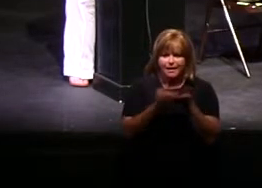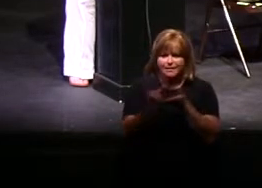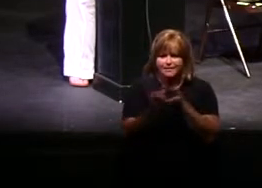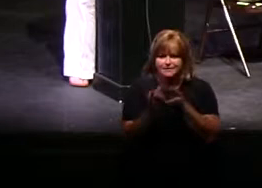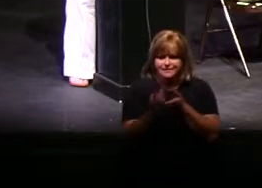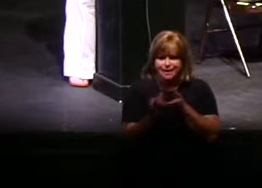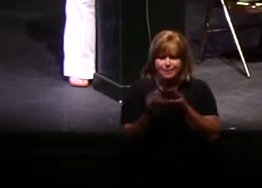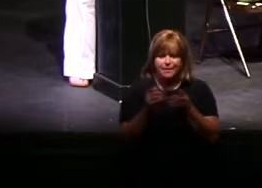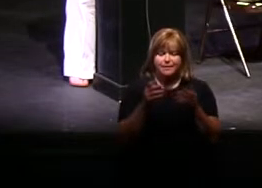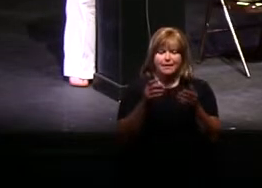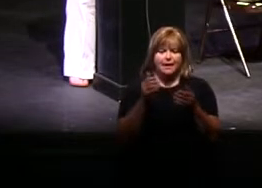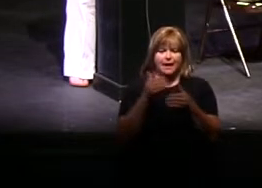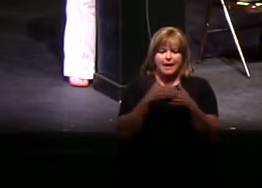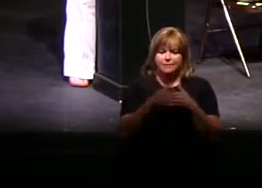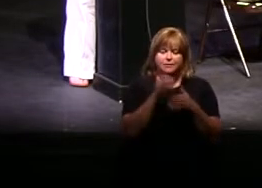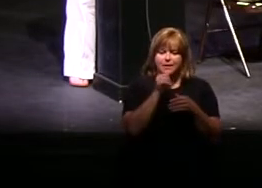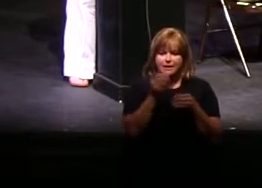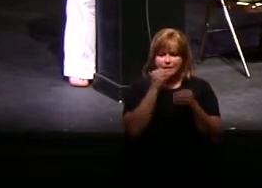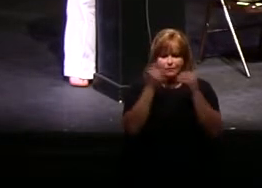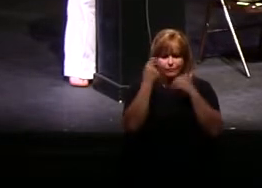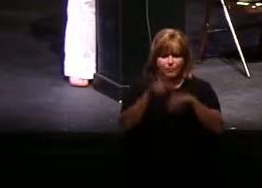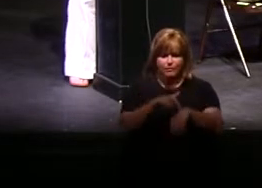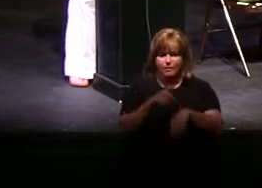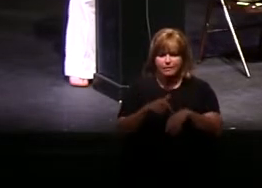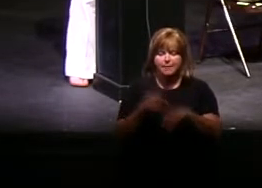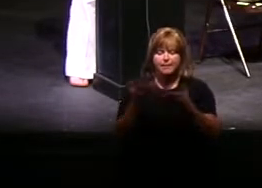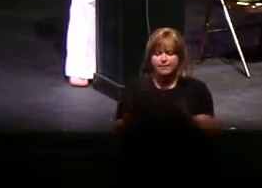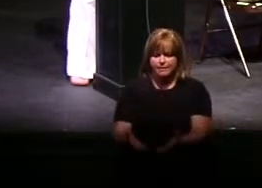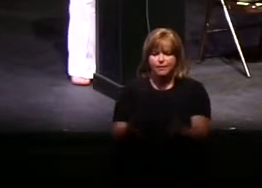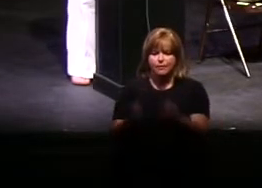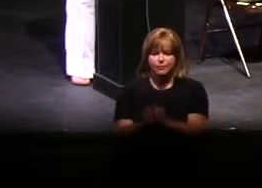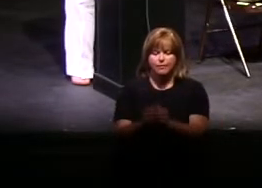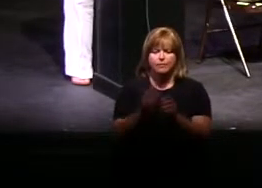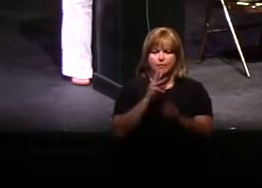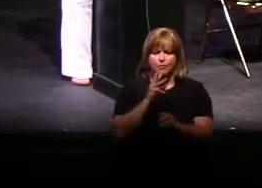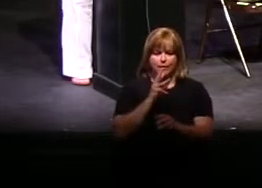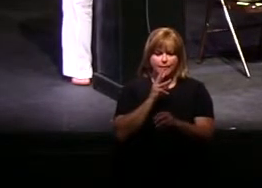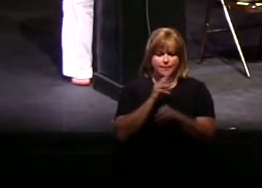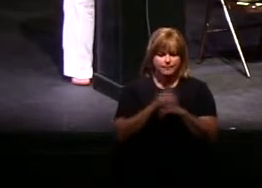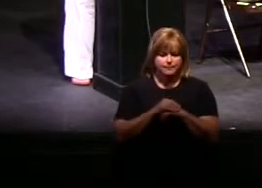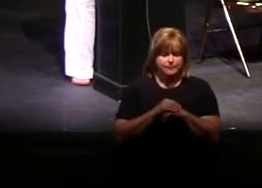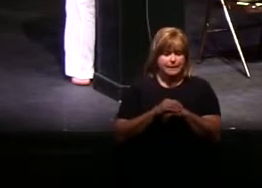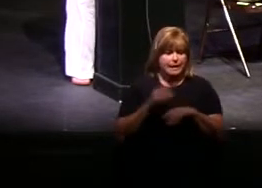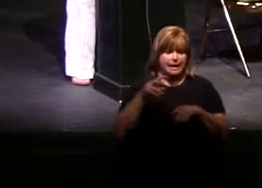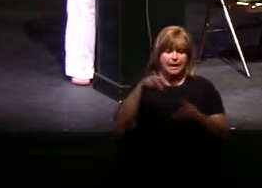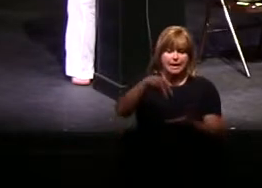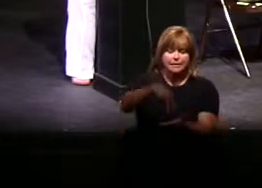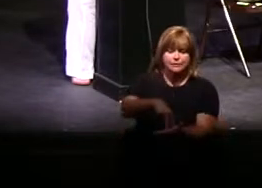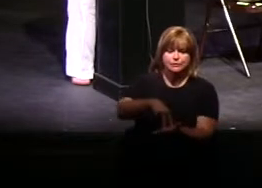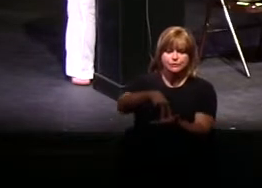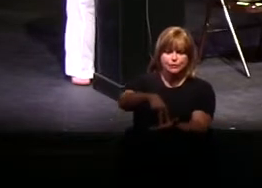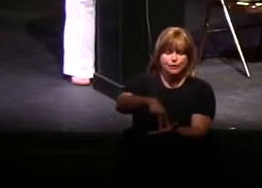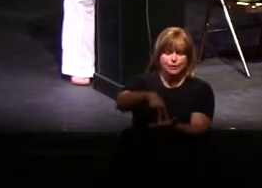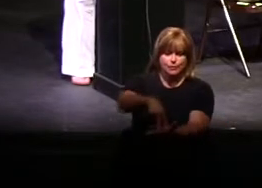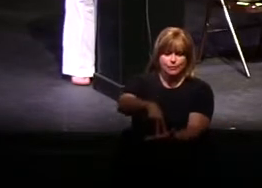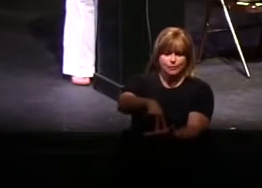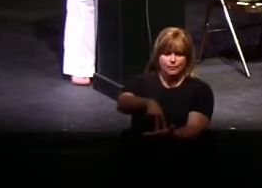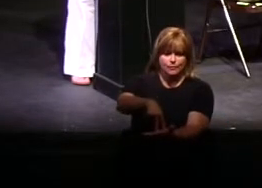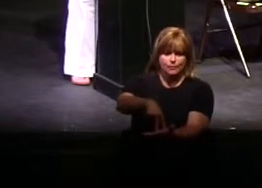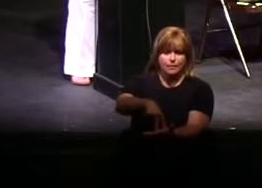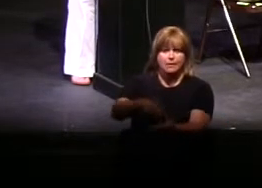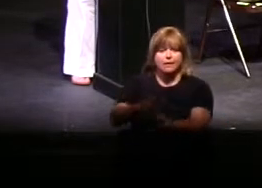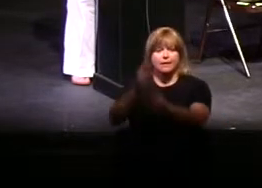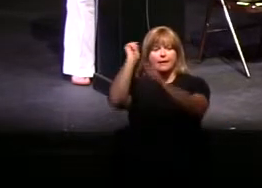happiness, adrenalized with a sugary pleasure that I could not get enough of. I stood in the river for hours, casting